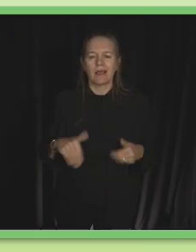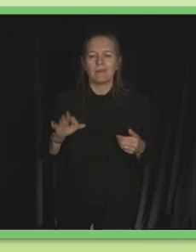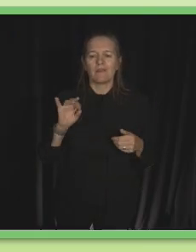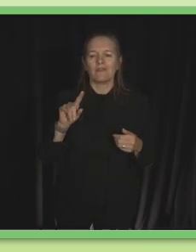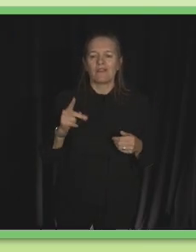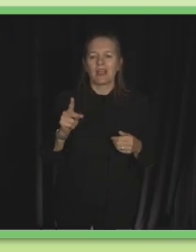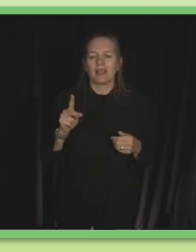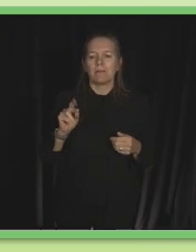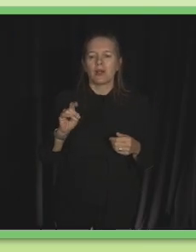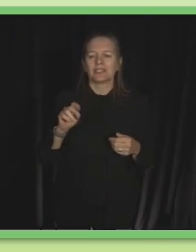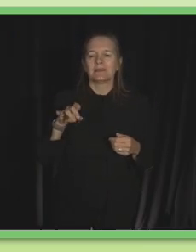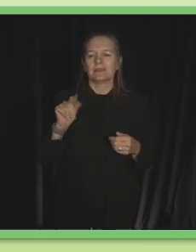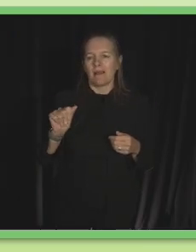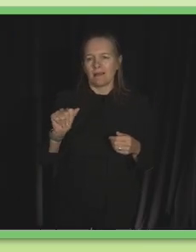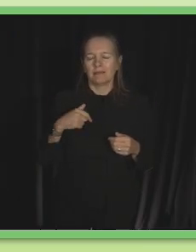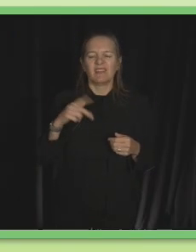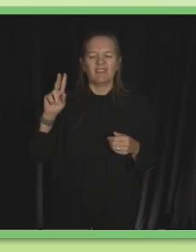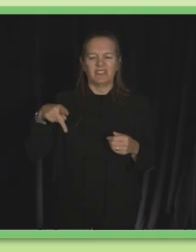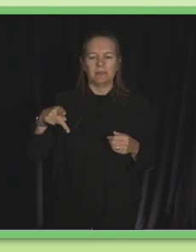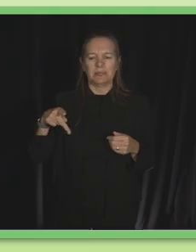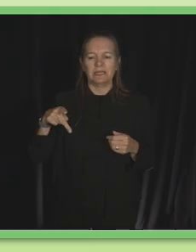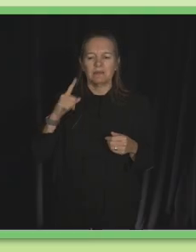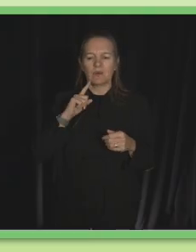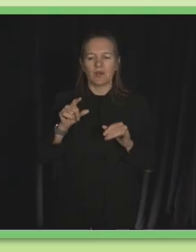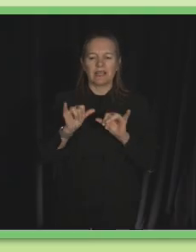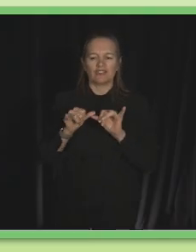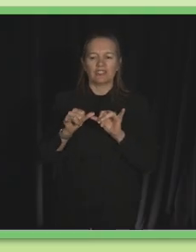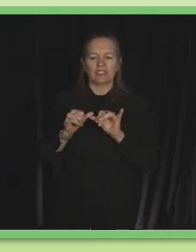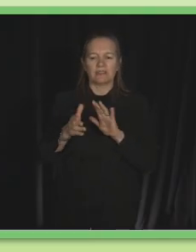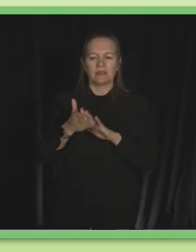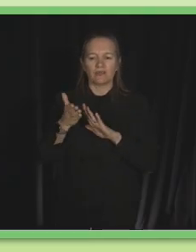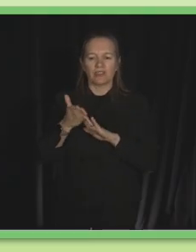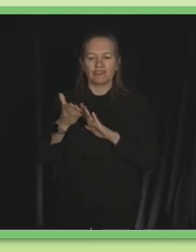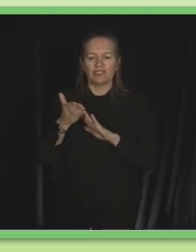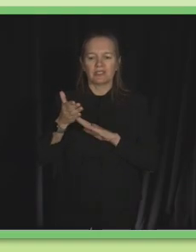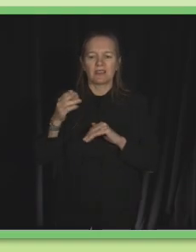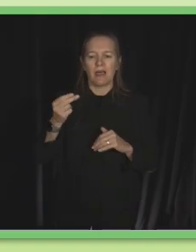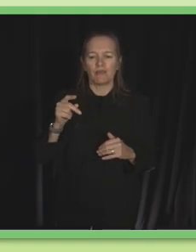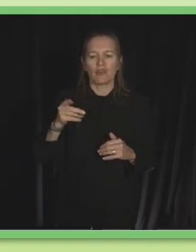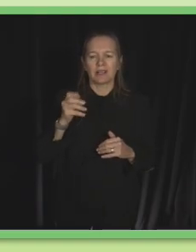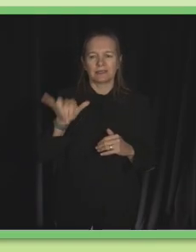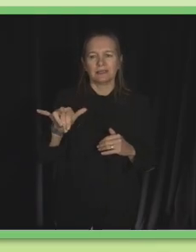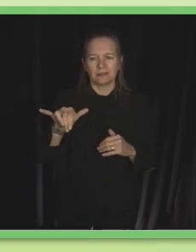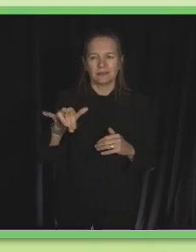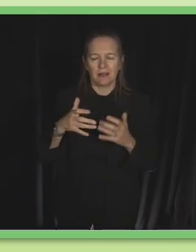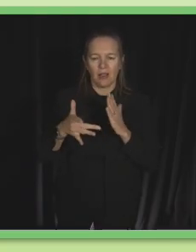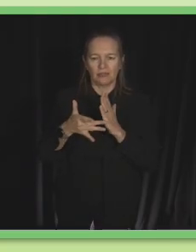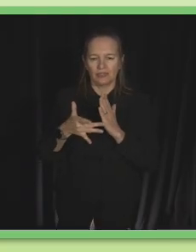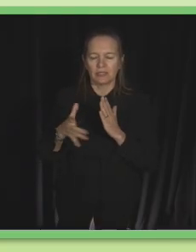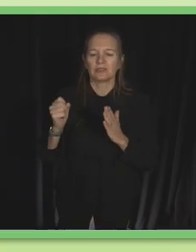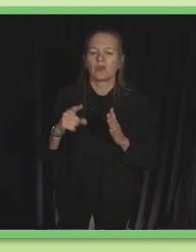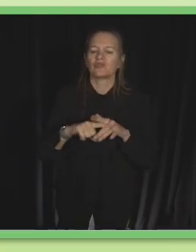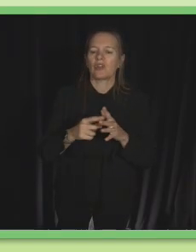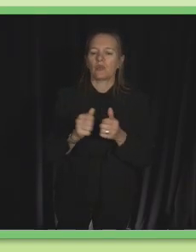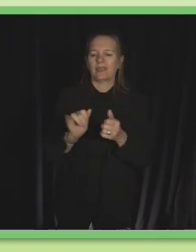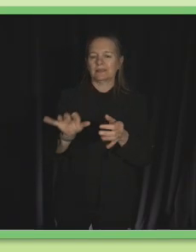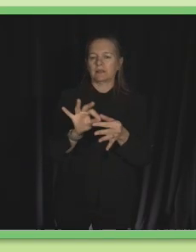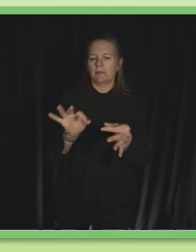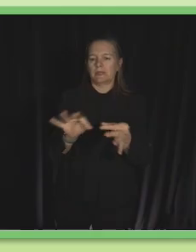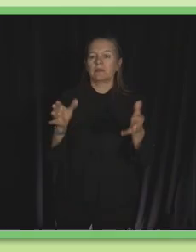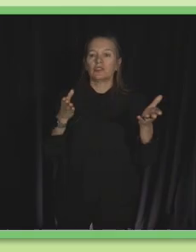HAProxy Technologies, and I'll give you a glimpse into our take on simplifying modern connectivity. Let's start off with a statement. Service